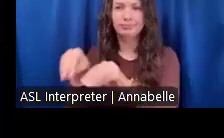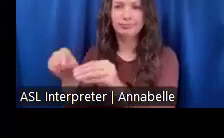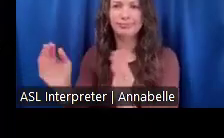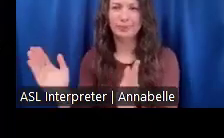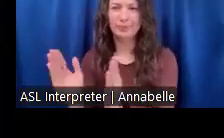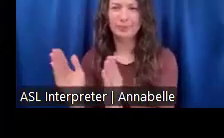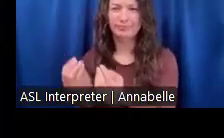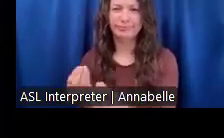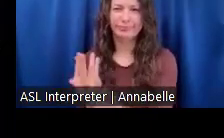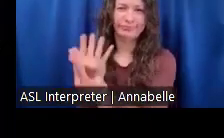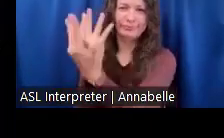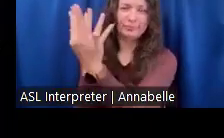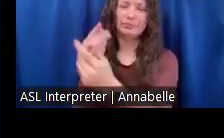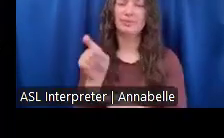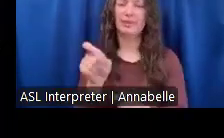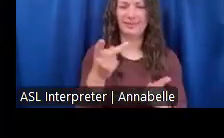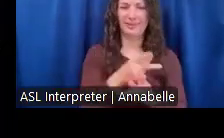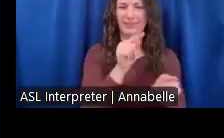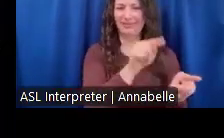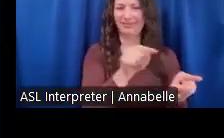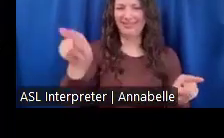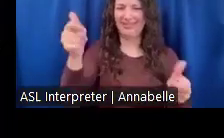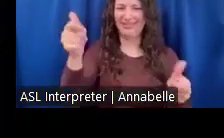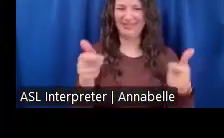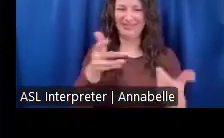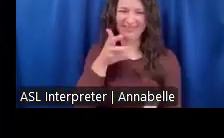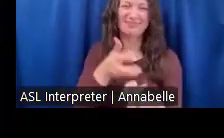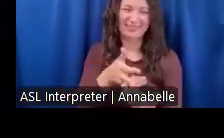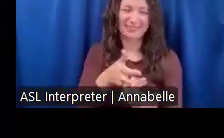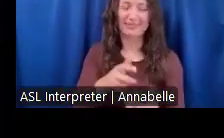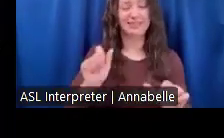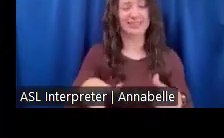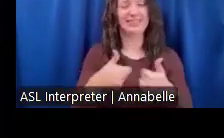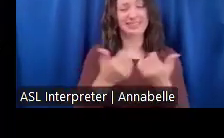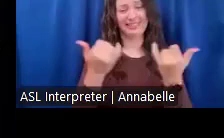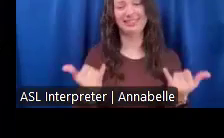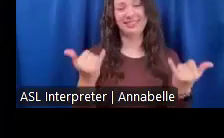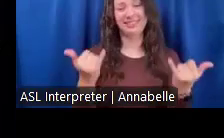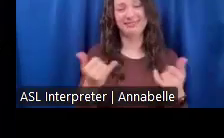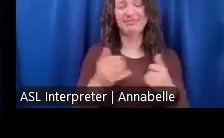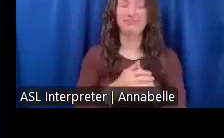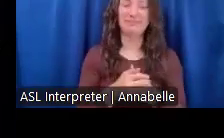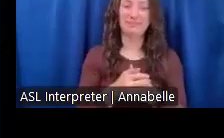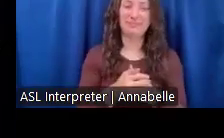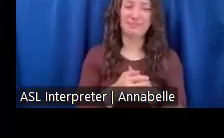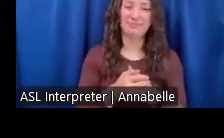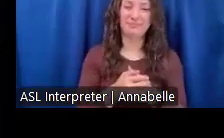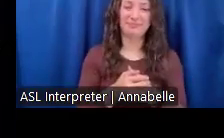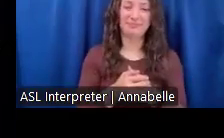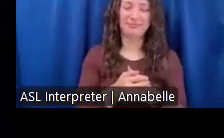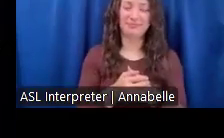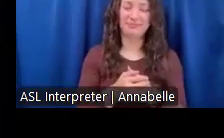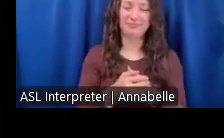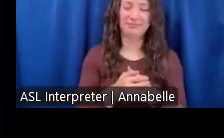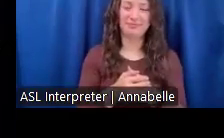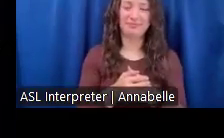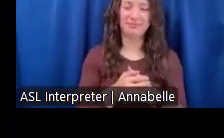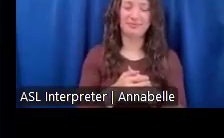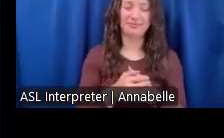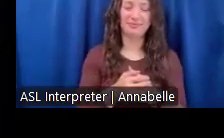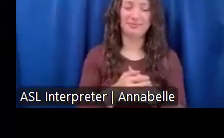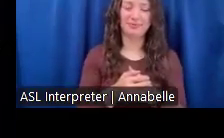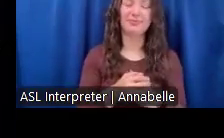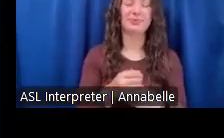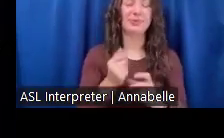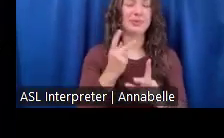with openings. But this is one of the biggest challenges we have today in terms of trying to figure out how best to mix